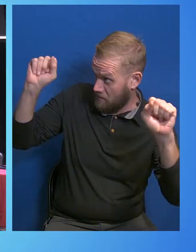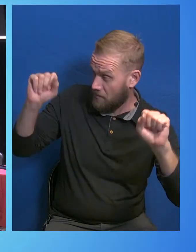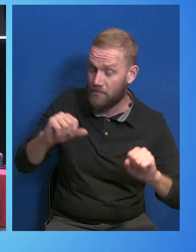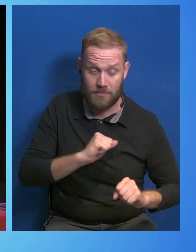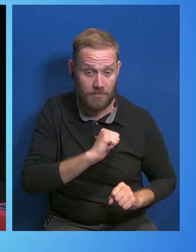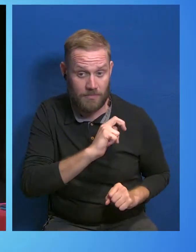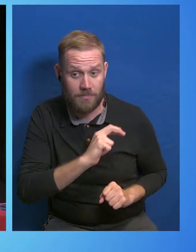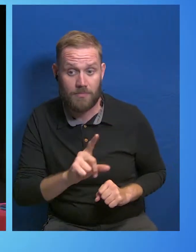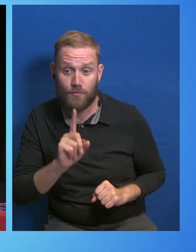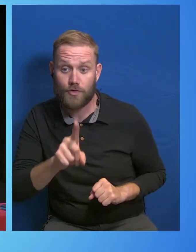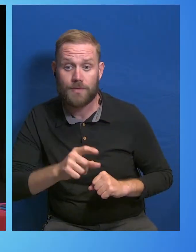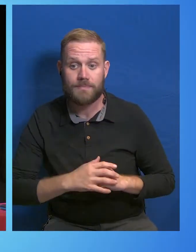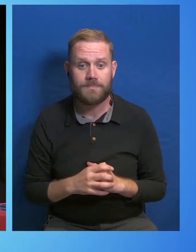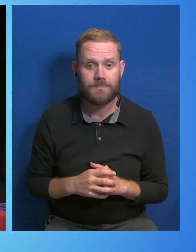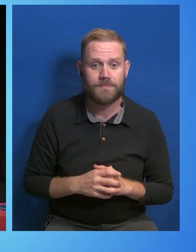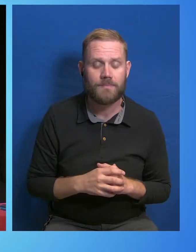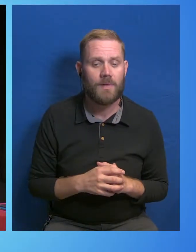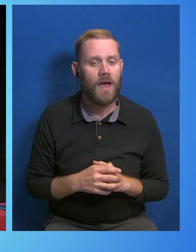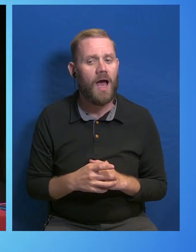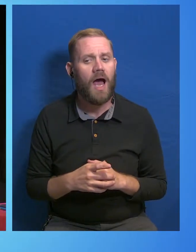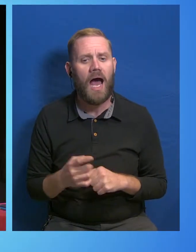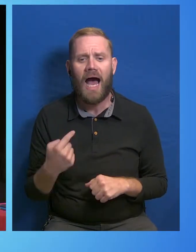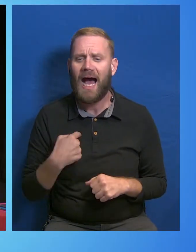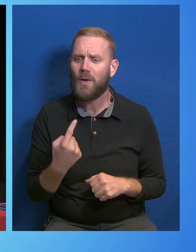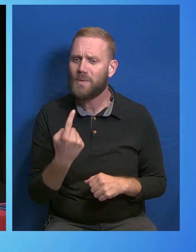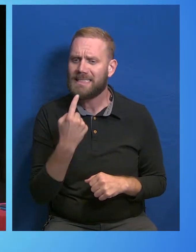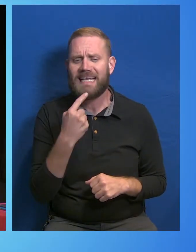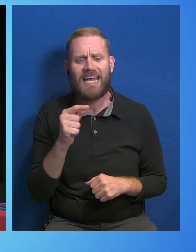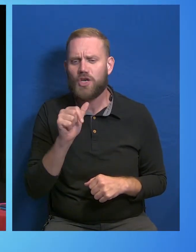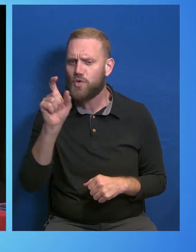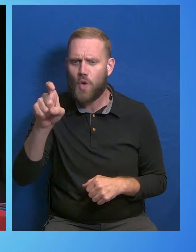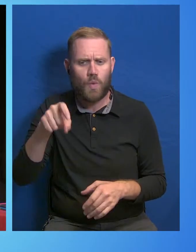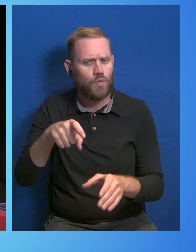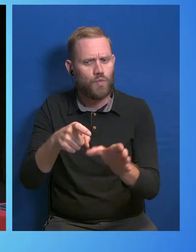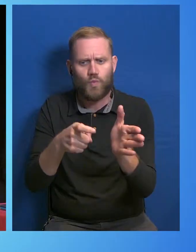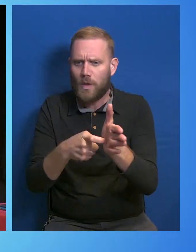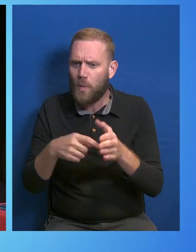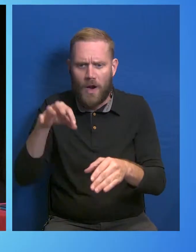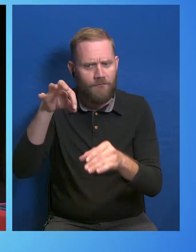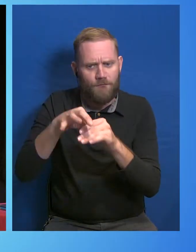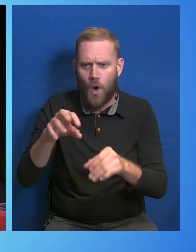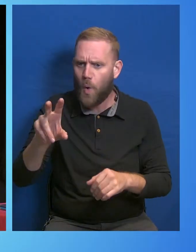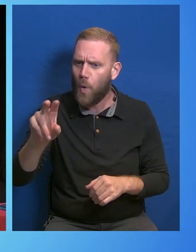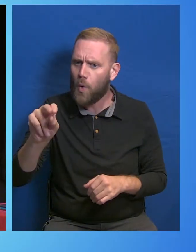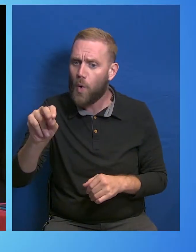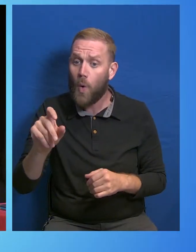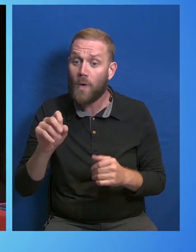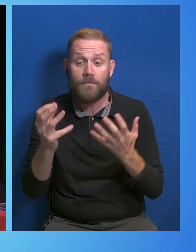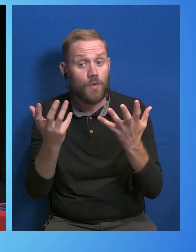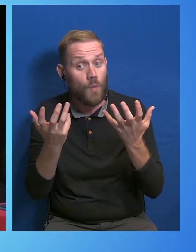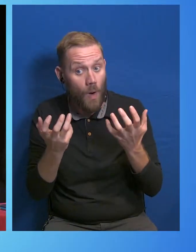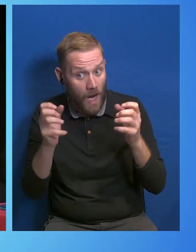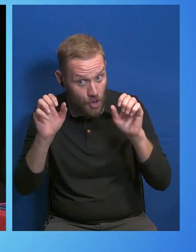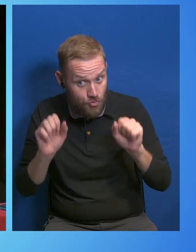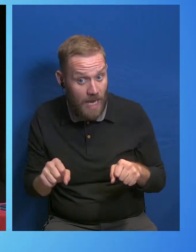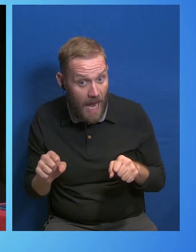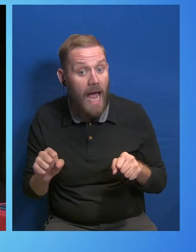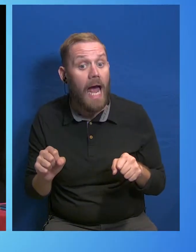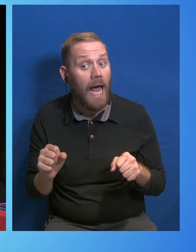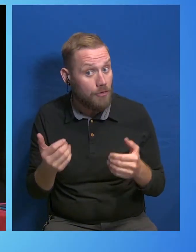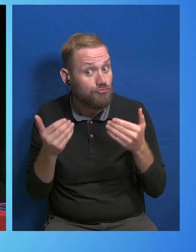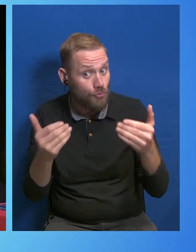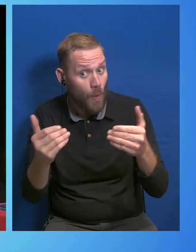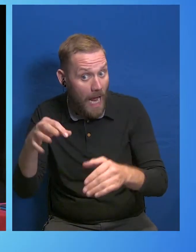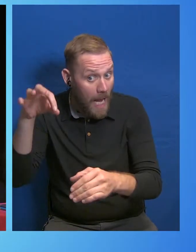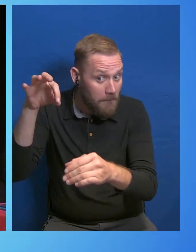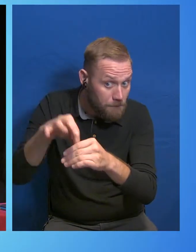Reichman. I would just say that you don't have to do a vote for that. Mm-hmm. If you want to, you can go ahead and do